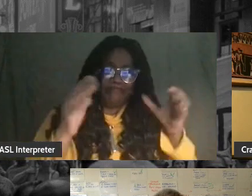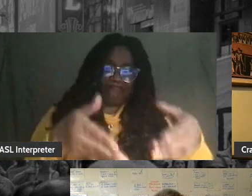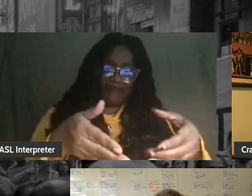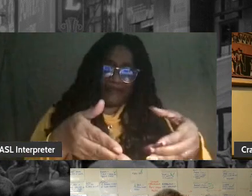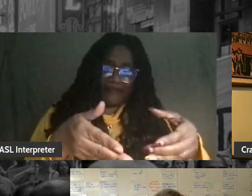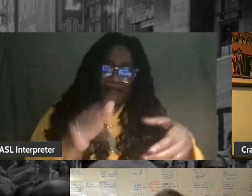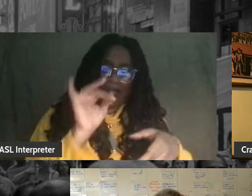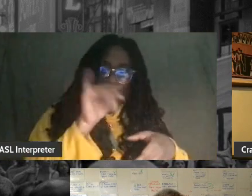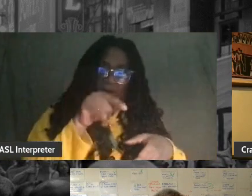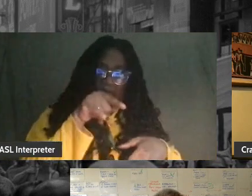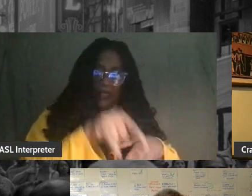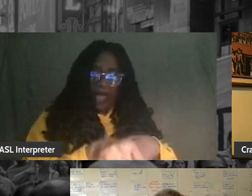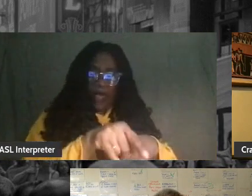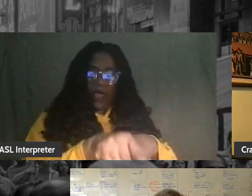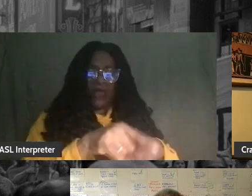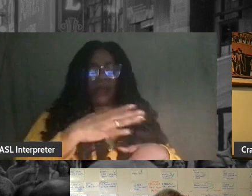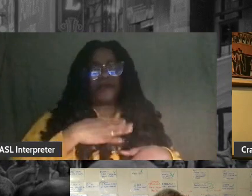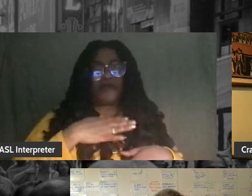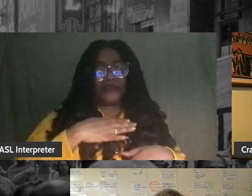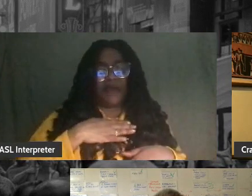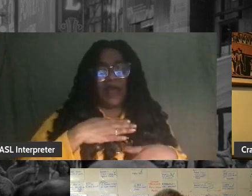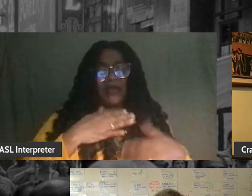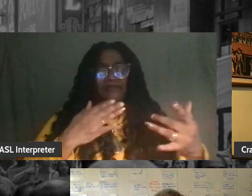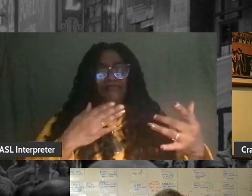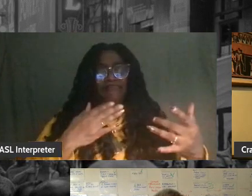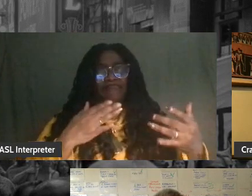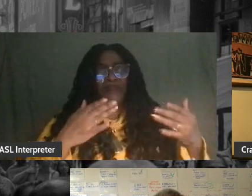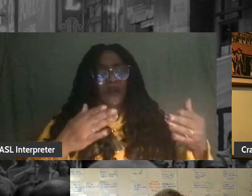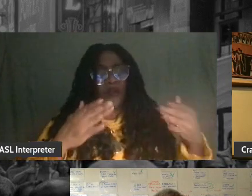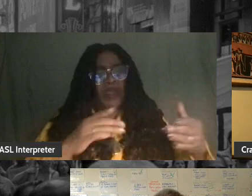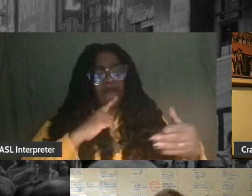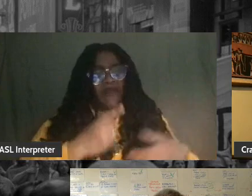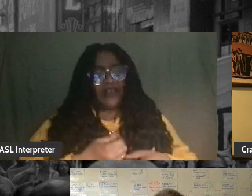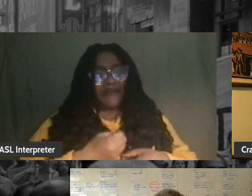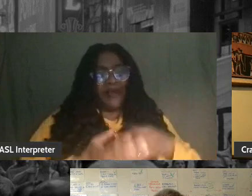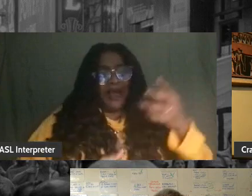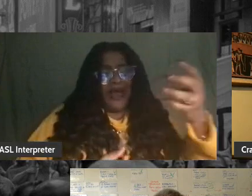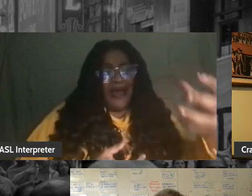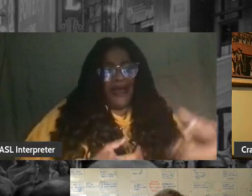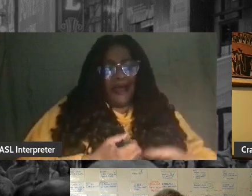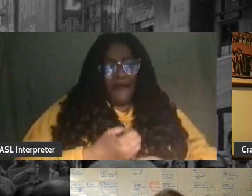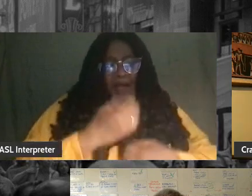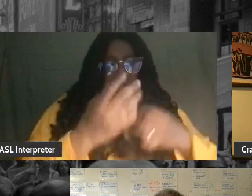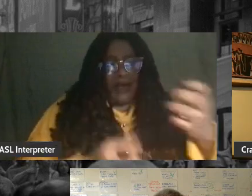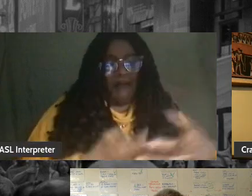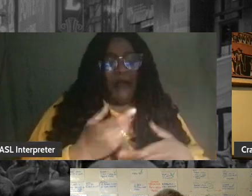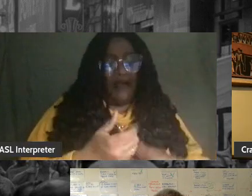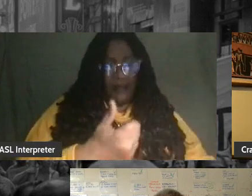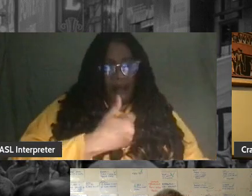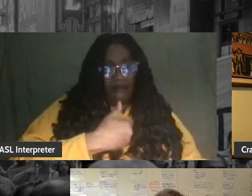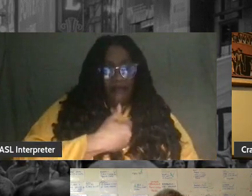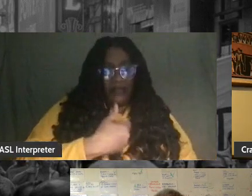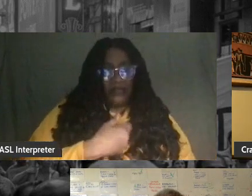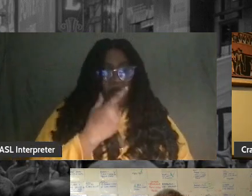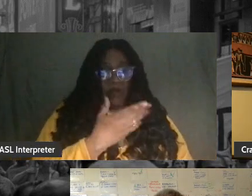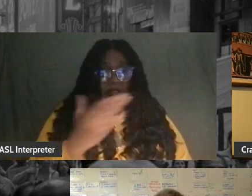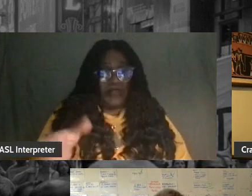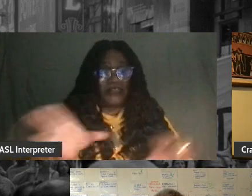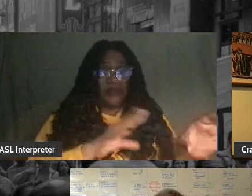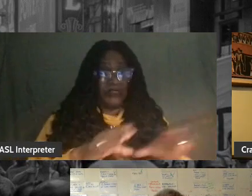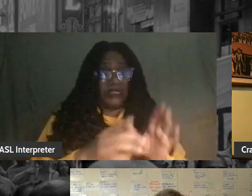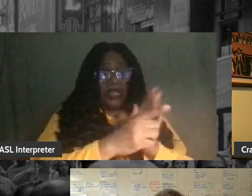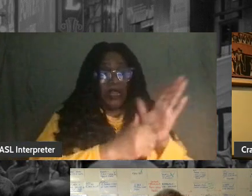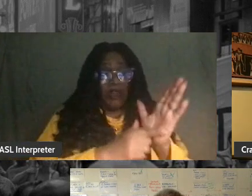That was kind of my way of kind of really immersing myself. One of the things that we did at law